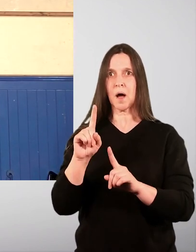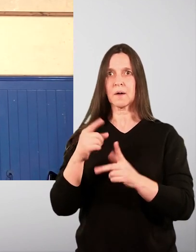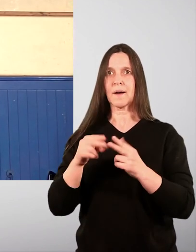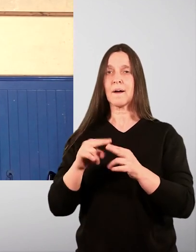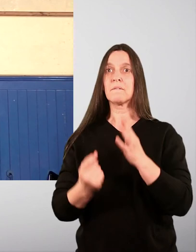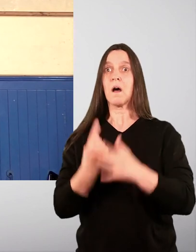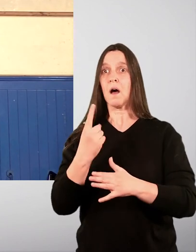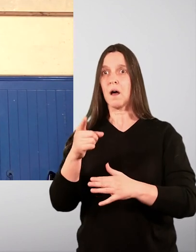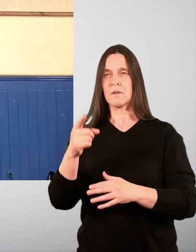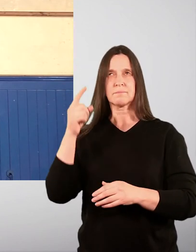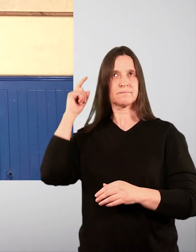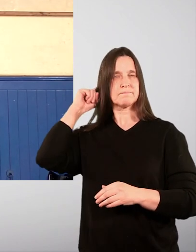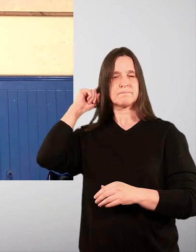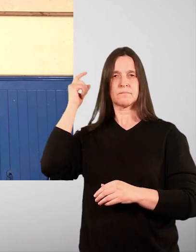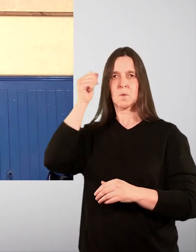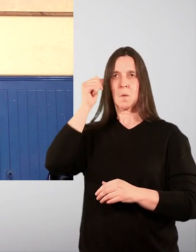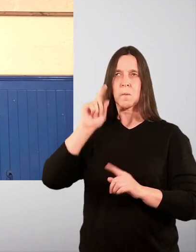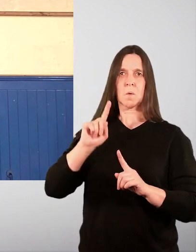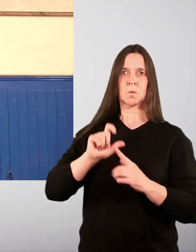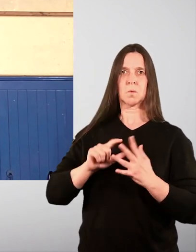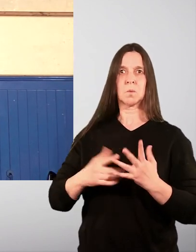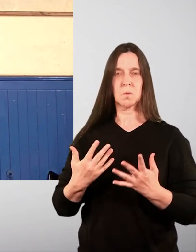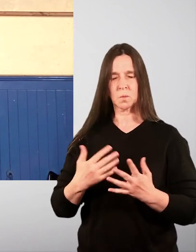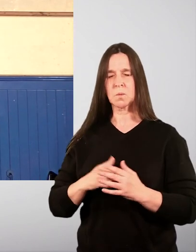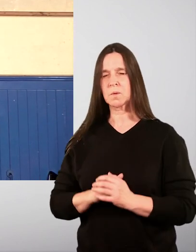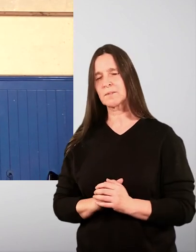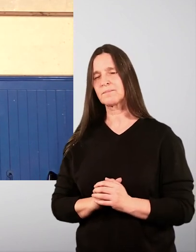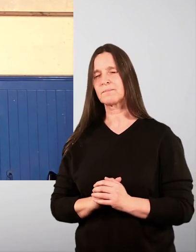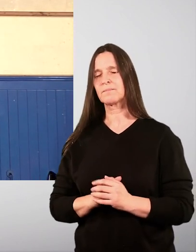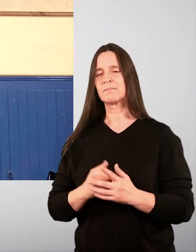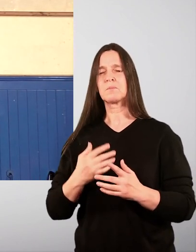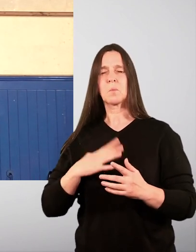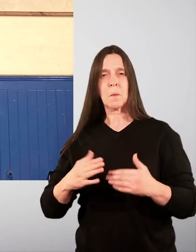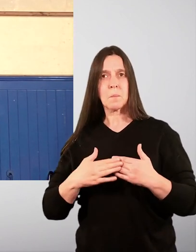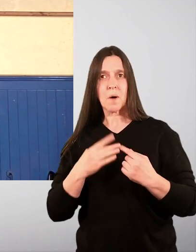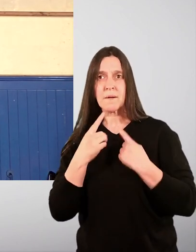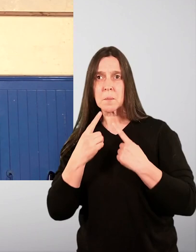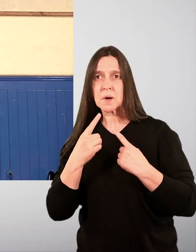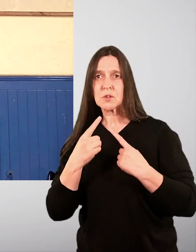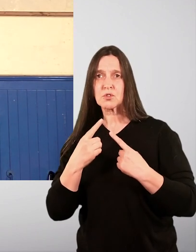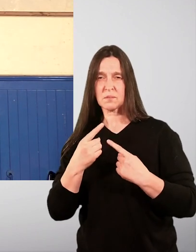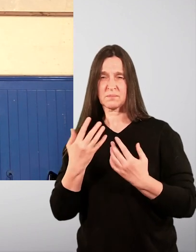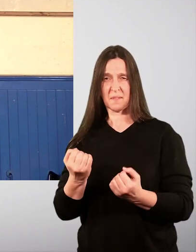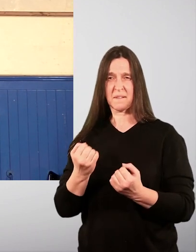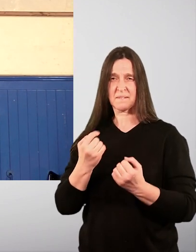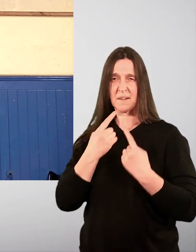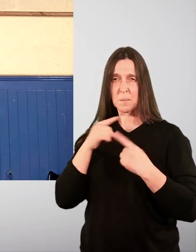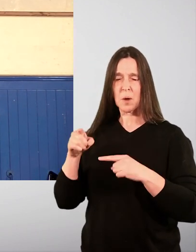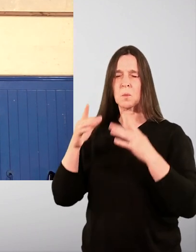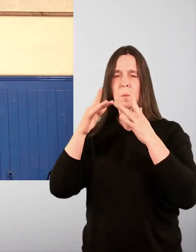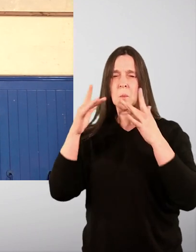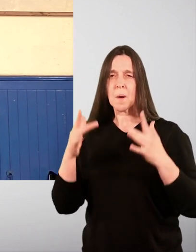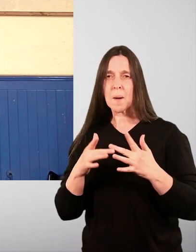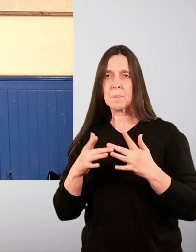use. It's important to stress though, that the techniques we have shown you are our basic self-defense techniques. If you want to learn